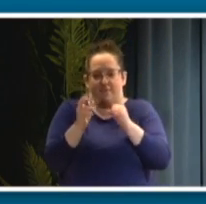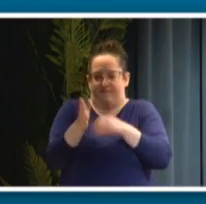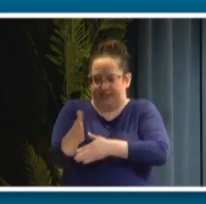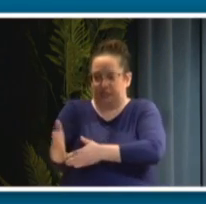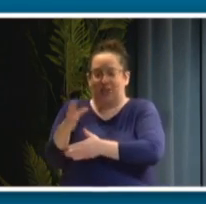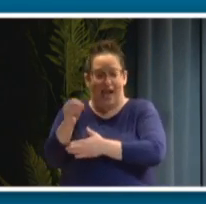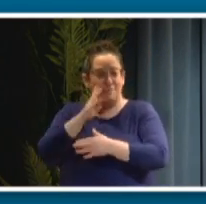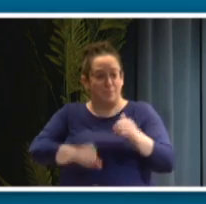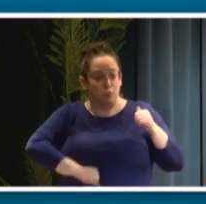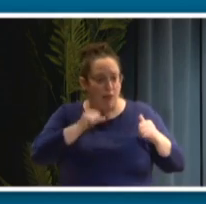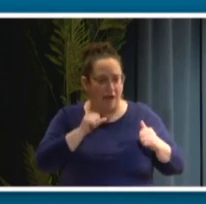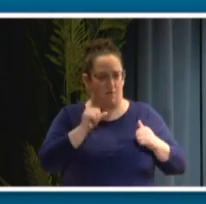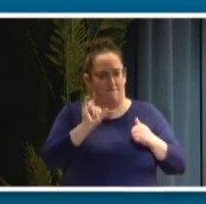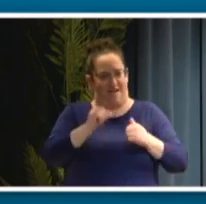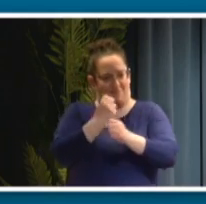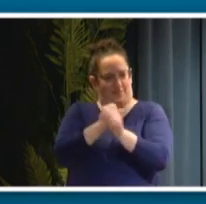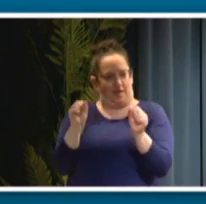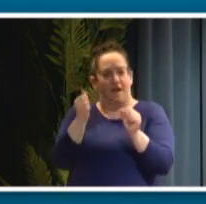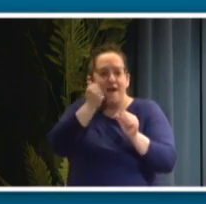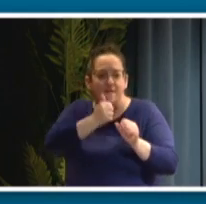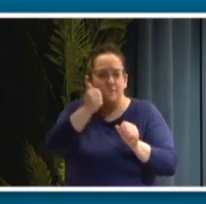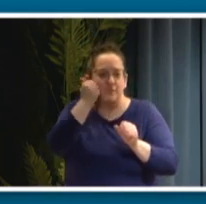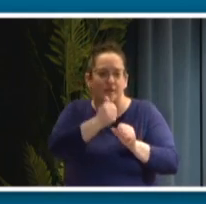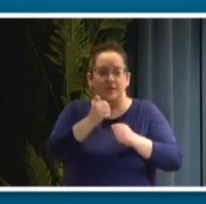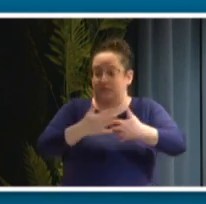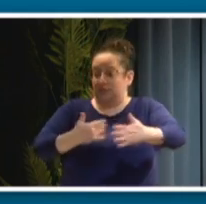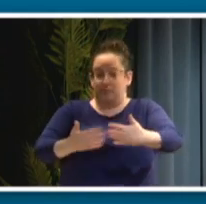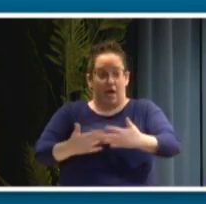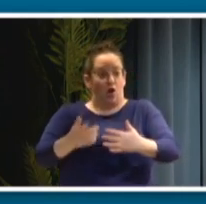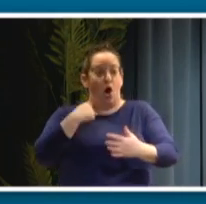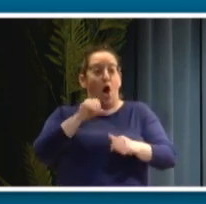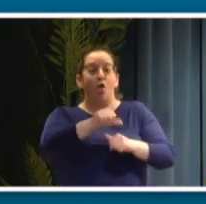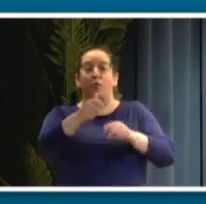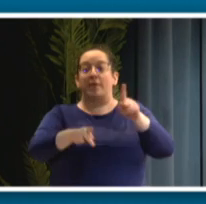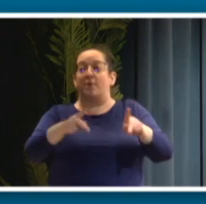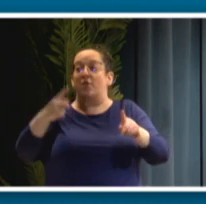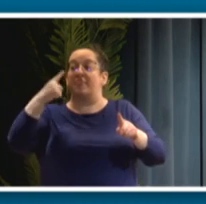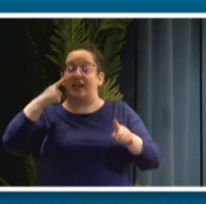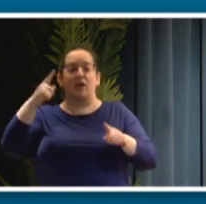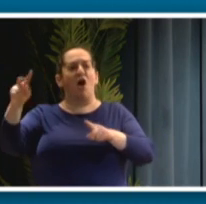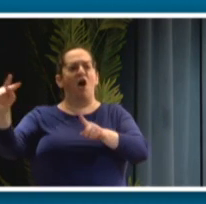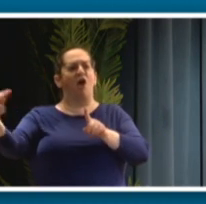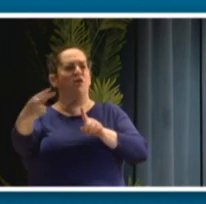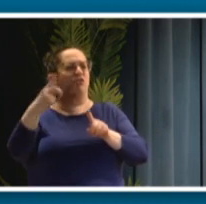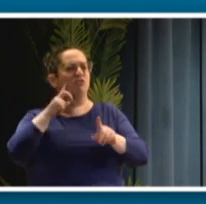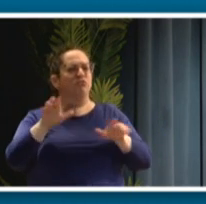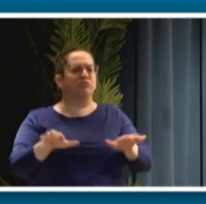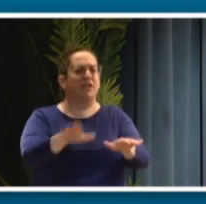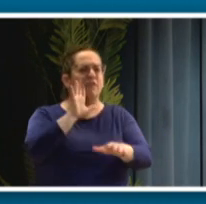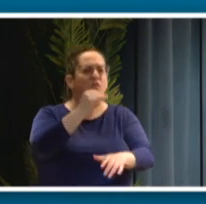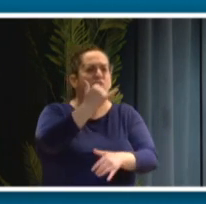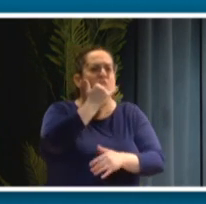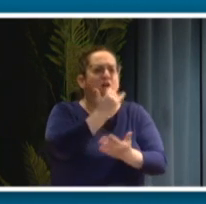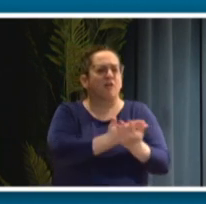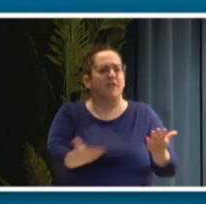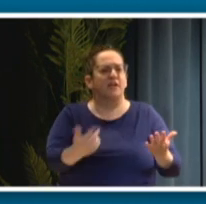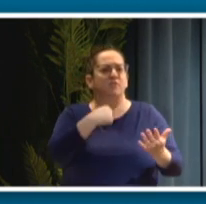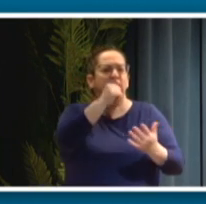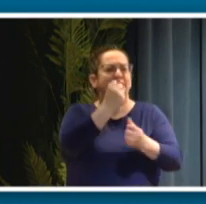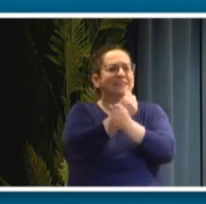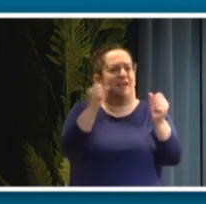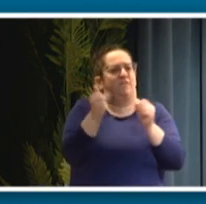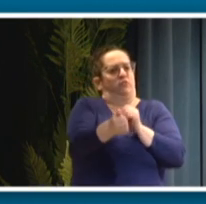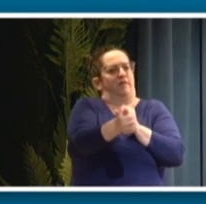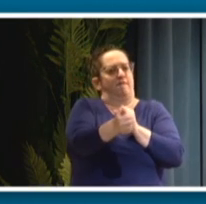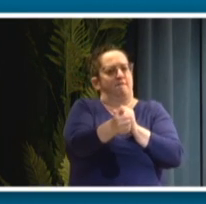out into the world daily, especially dealing with our young people. So that's the story about the fish. So what would you say